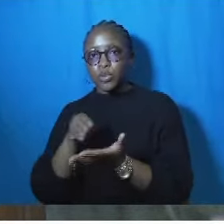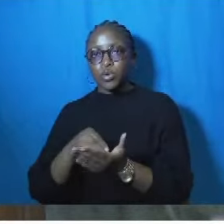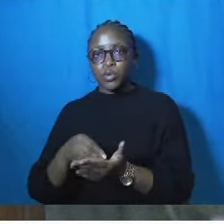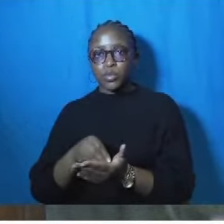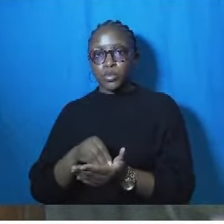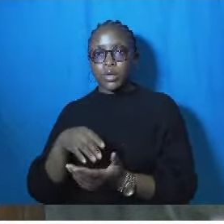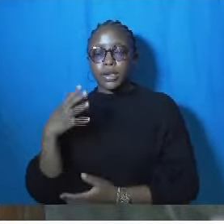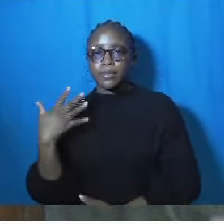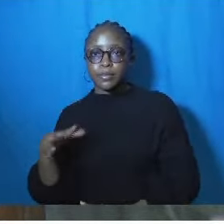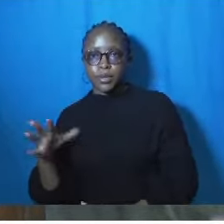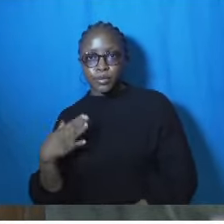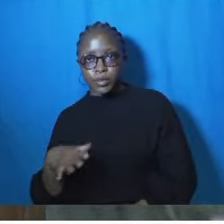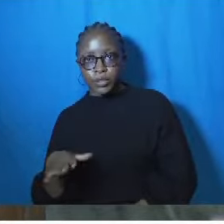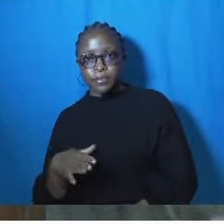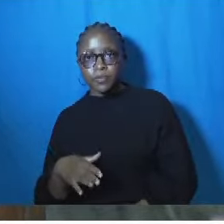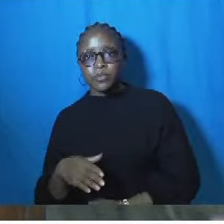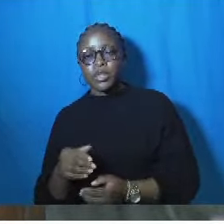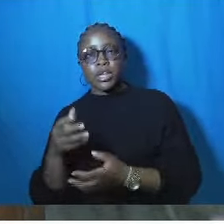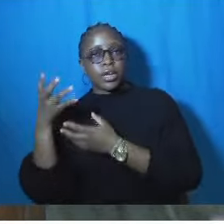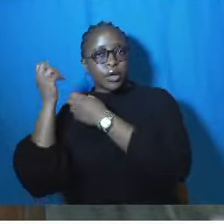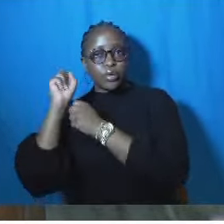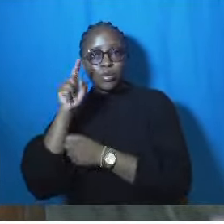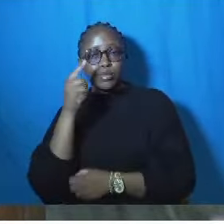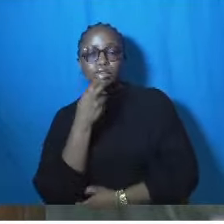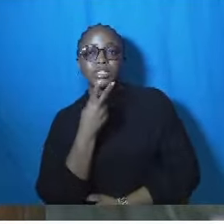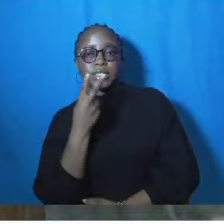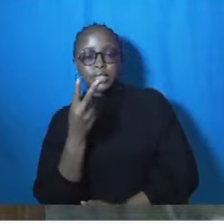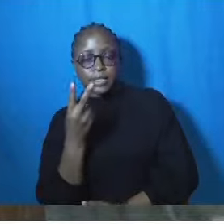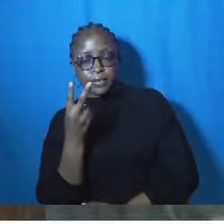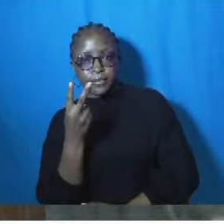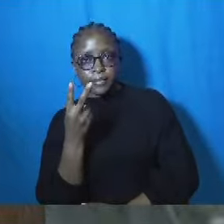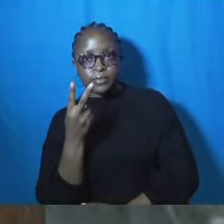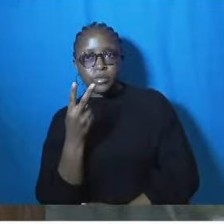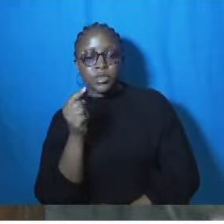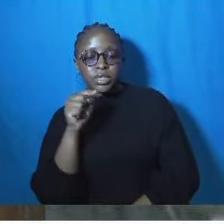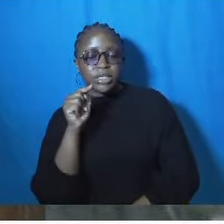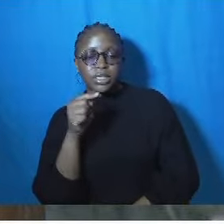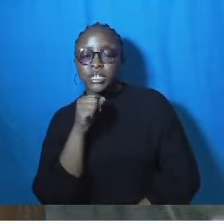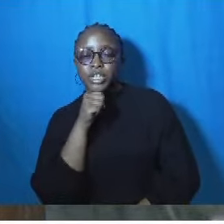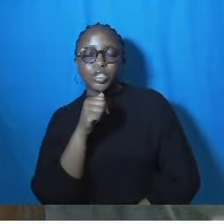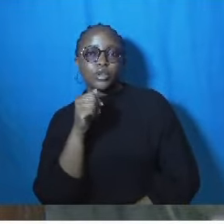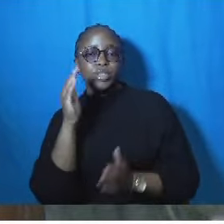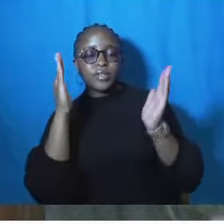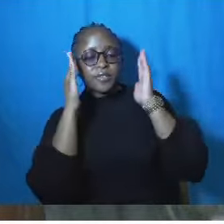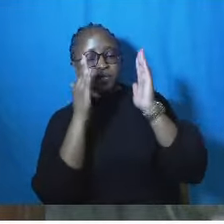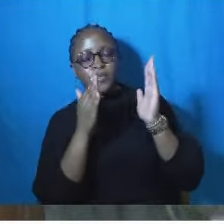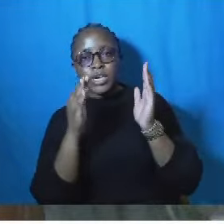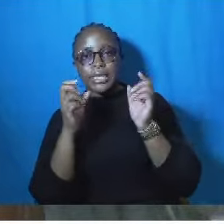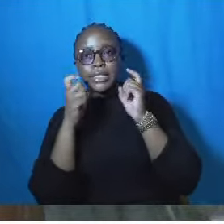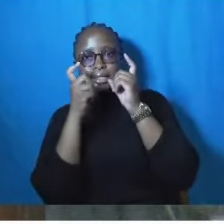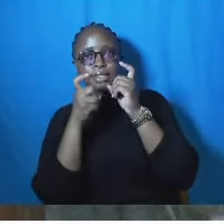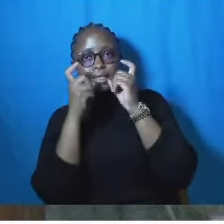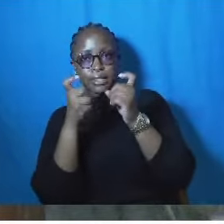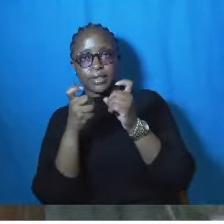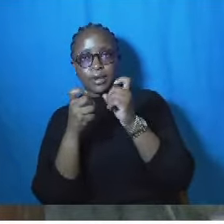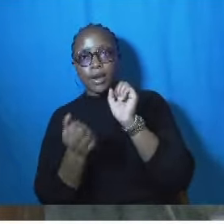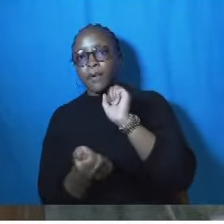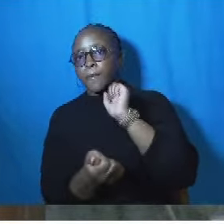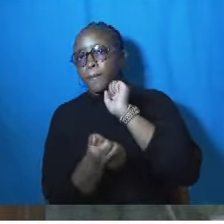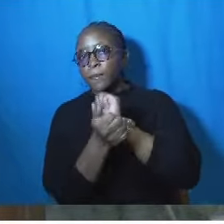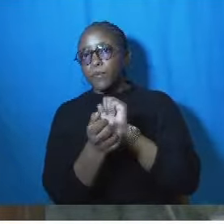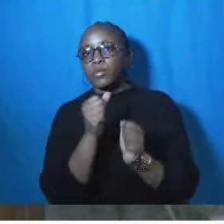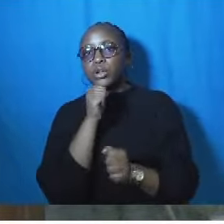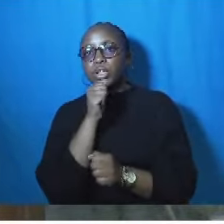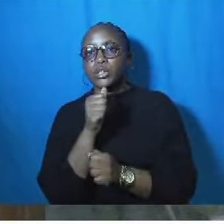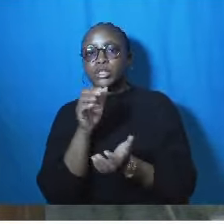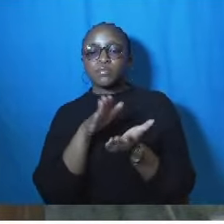And I hope you realize, though, this has nothing to do with sin. Paul is not suggesting the